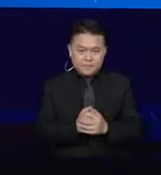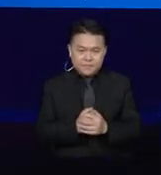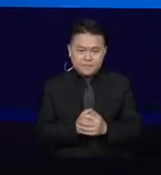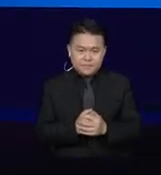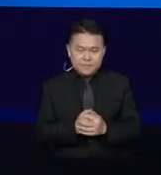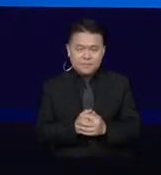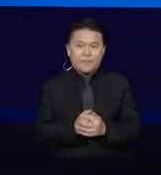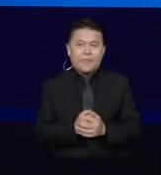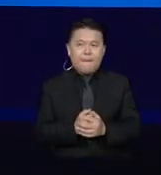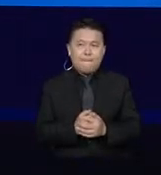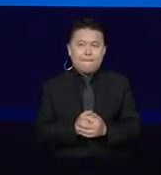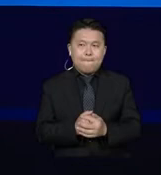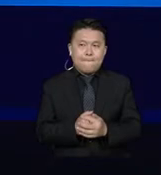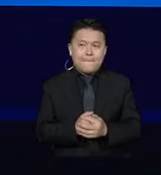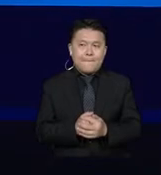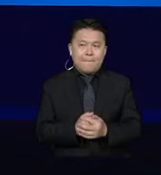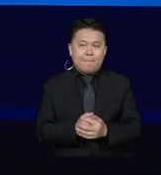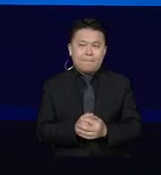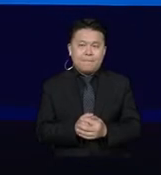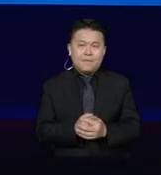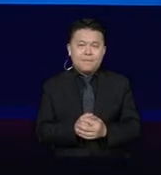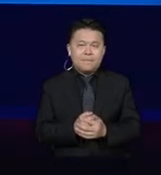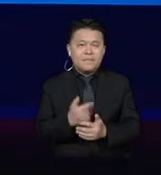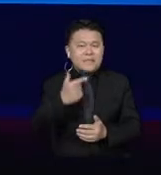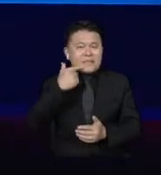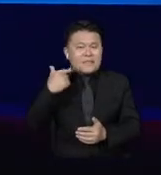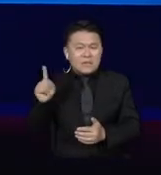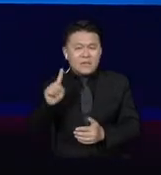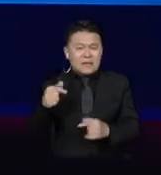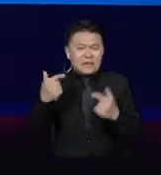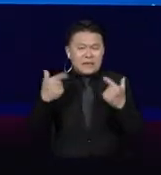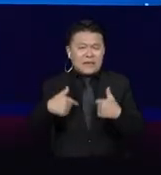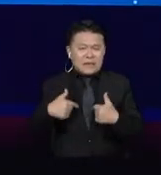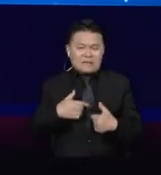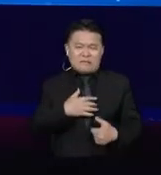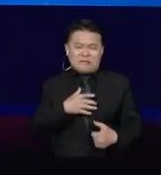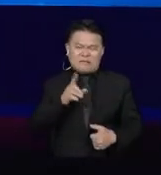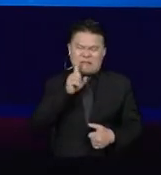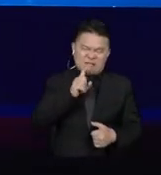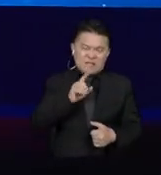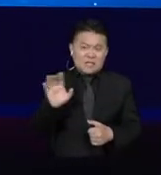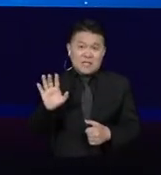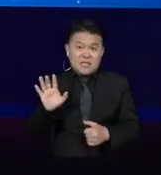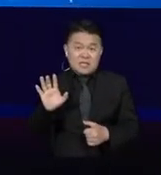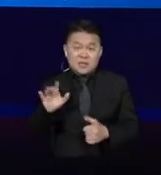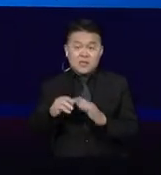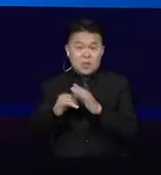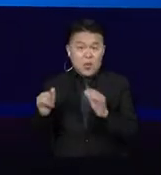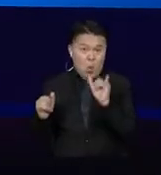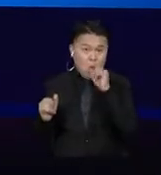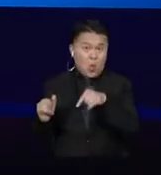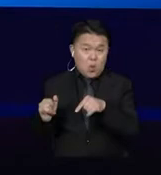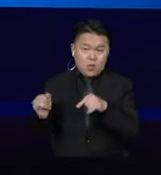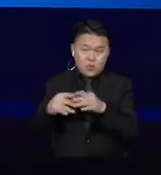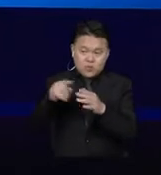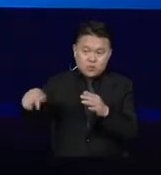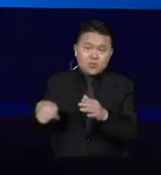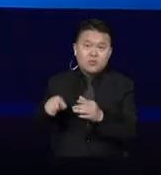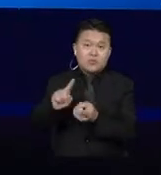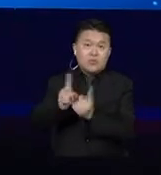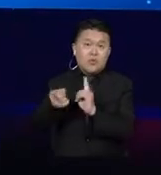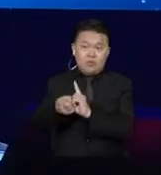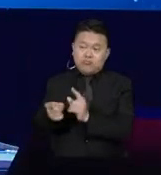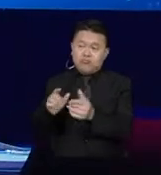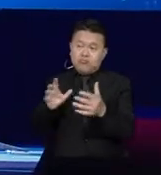wolves are always unfriendly. They have their family, and they're actually incredibly cooperative. It's just with